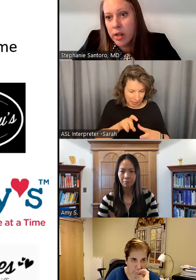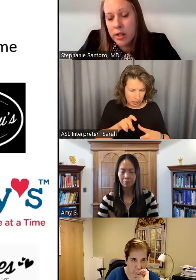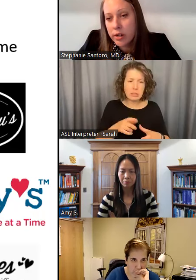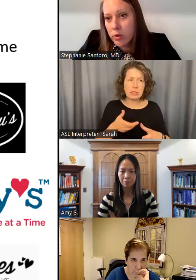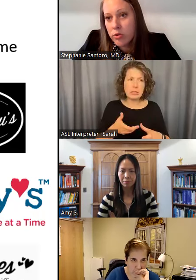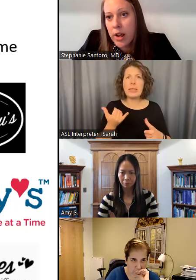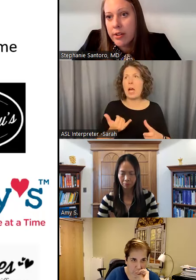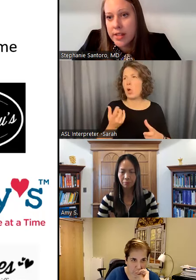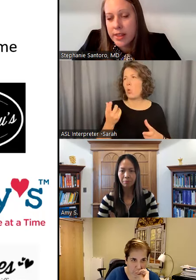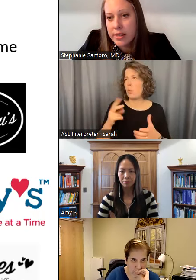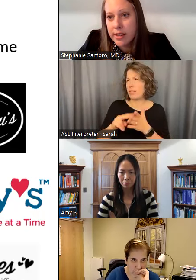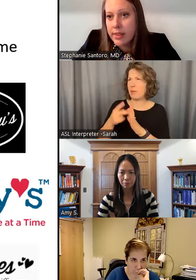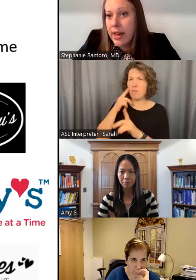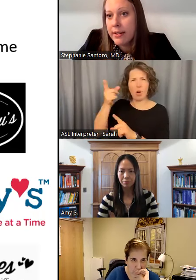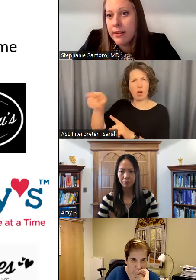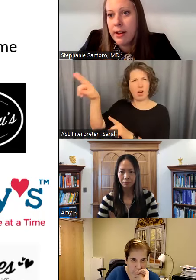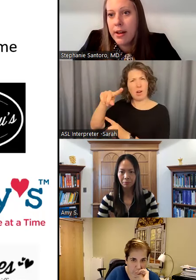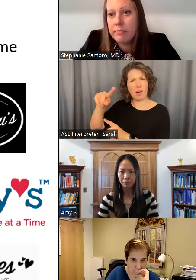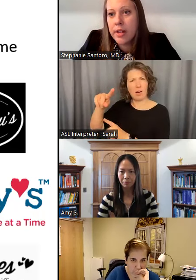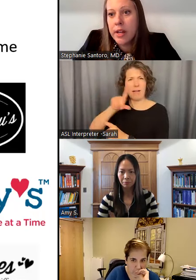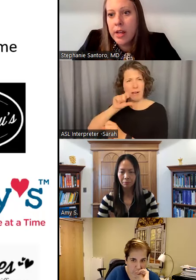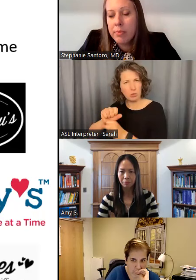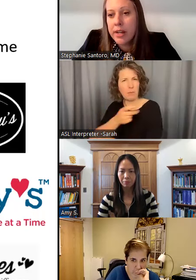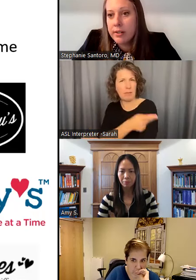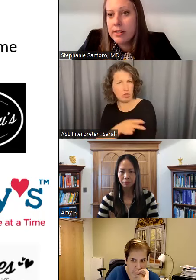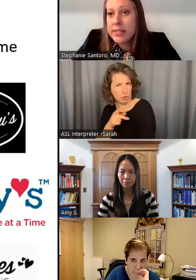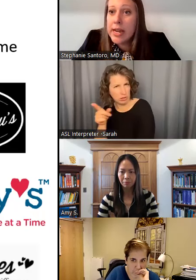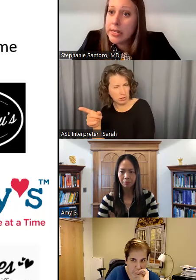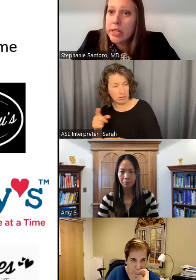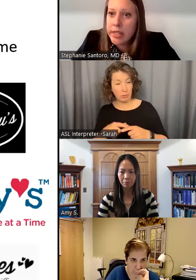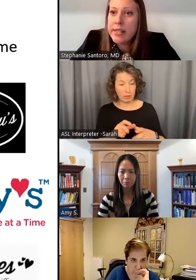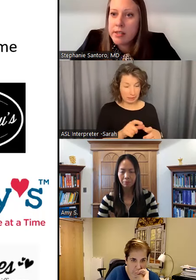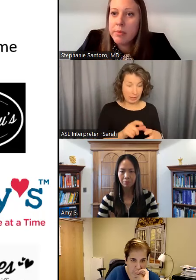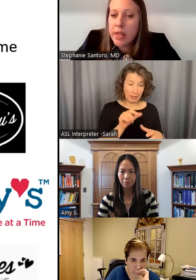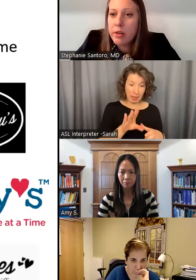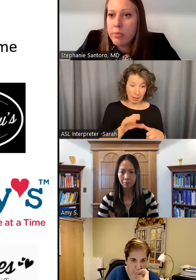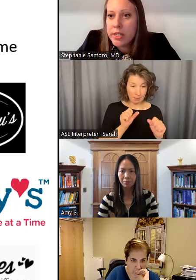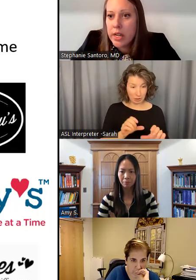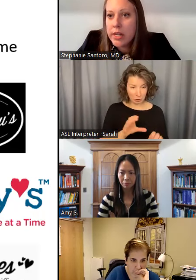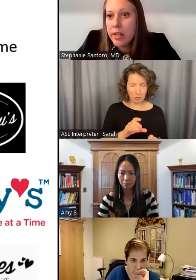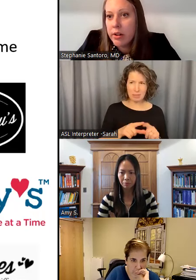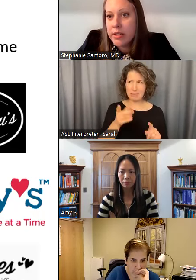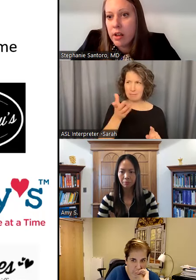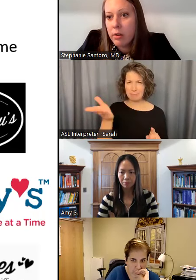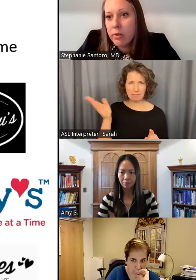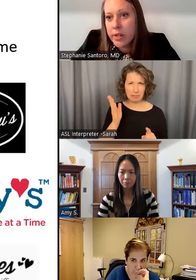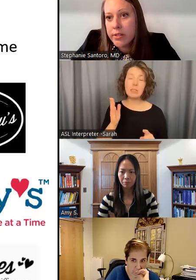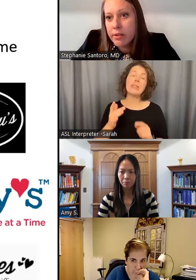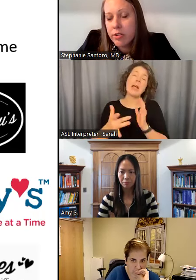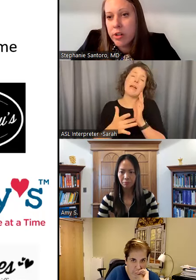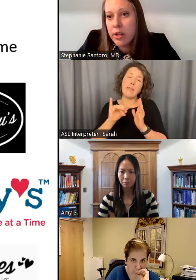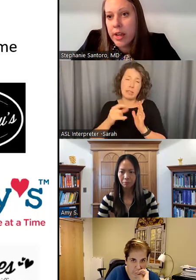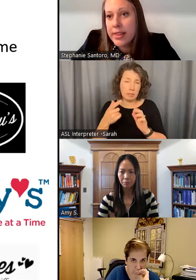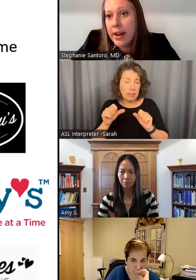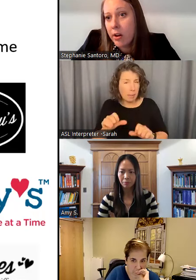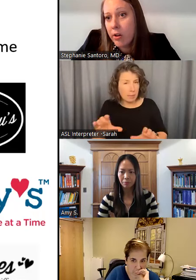or clinical trials and things like that? But technically that's something that could be done, and there is ongoing